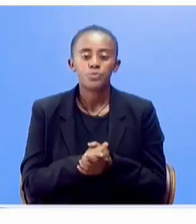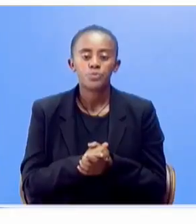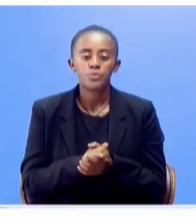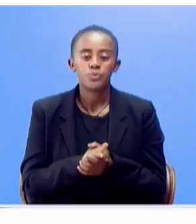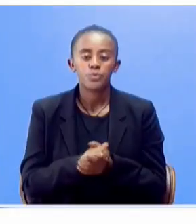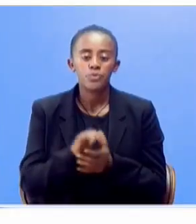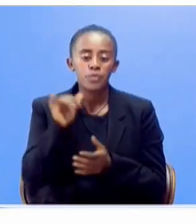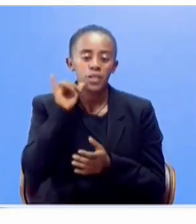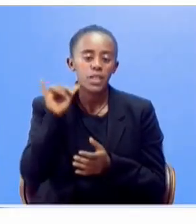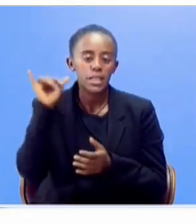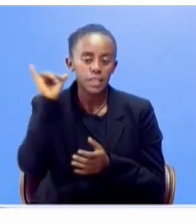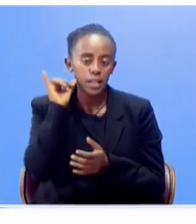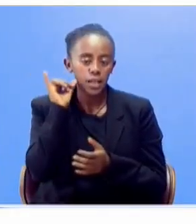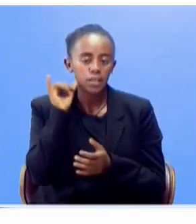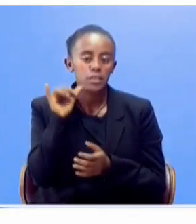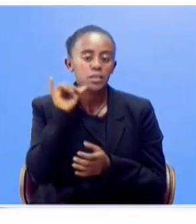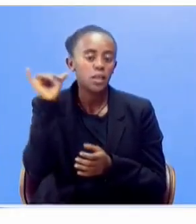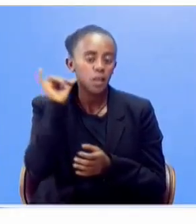yesterday?